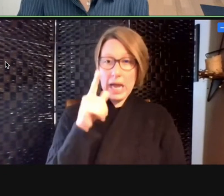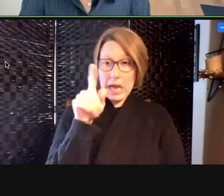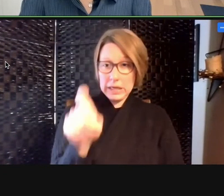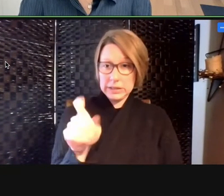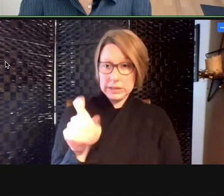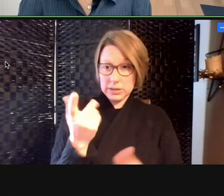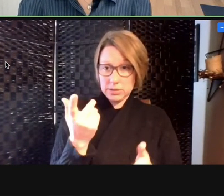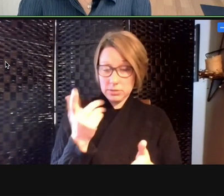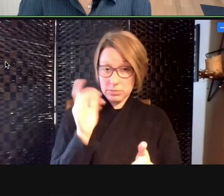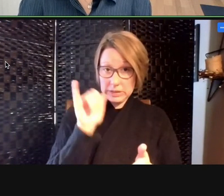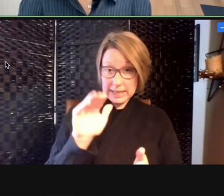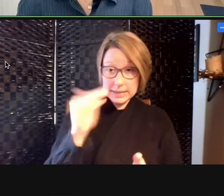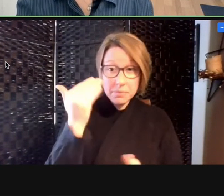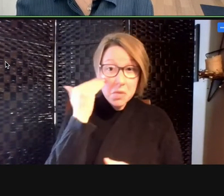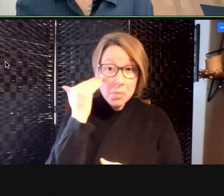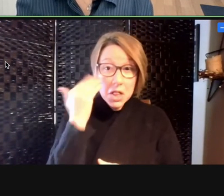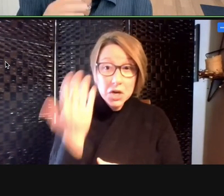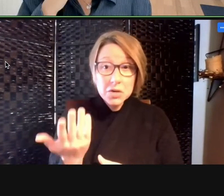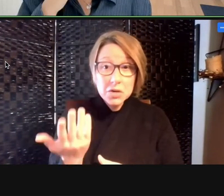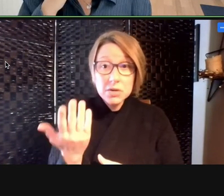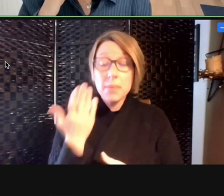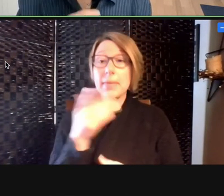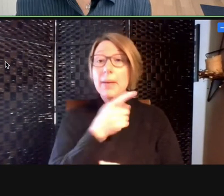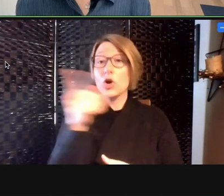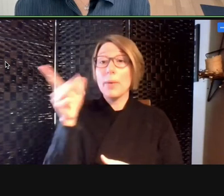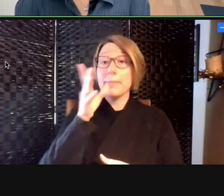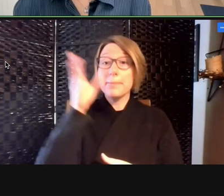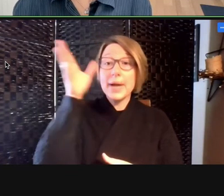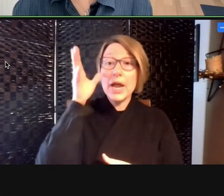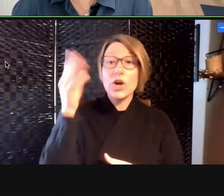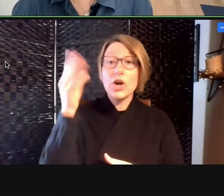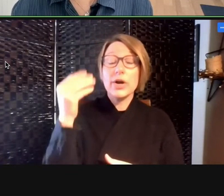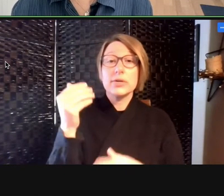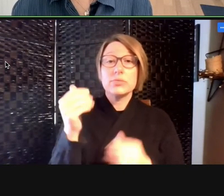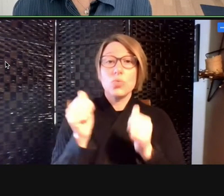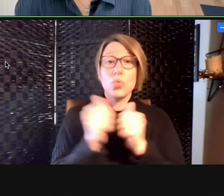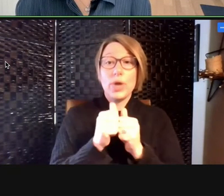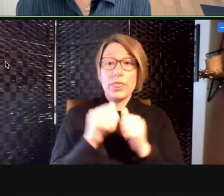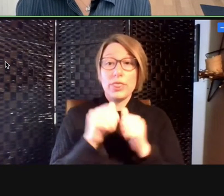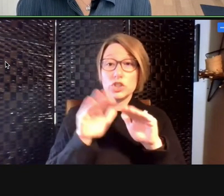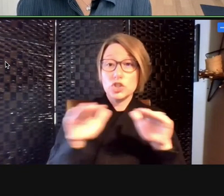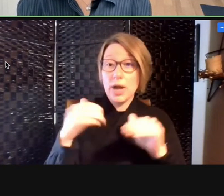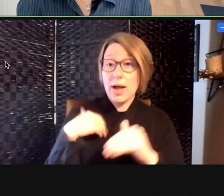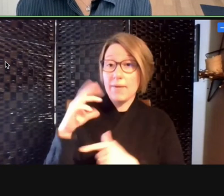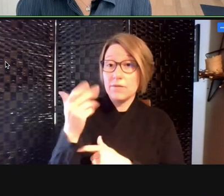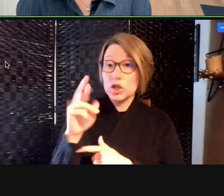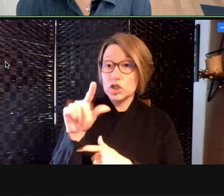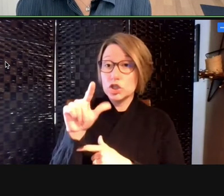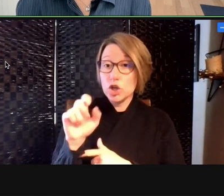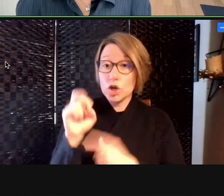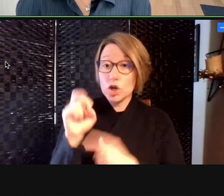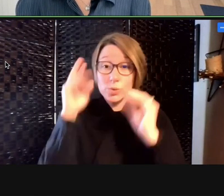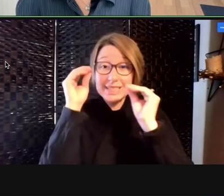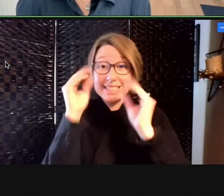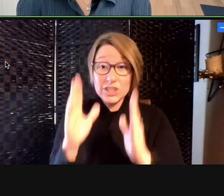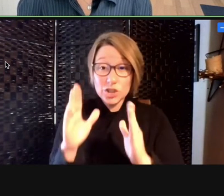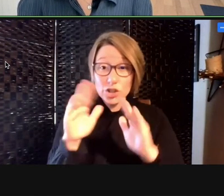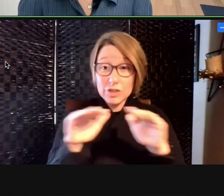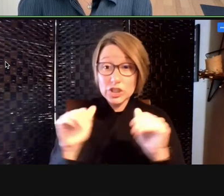sound familiar? If you're a parent out there with a child with charge syndrome, or you're an educator with a child with charge